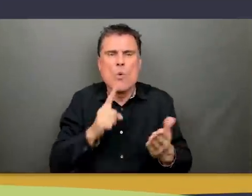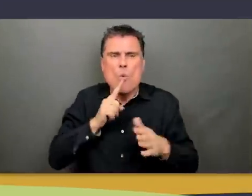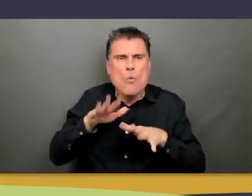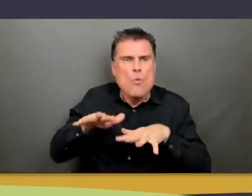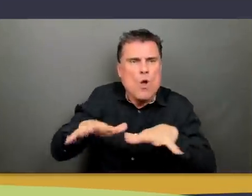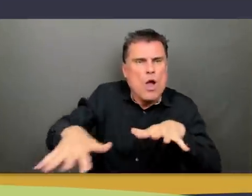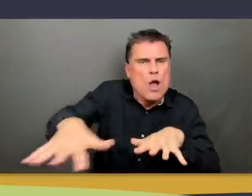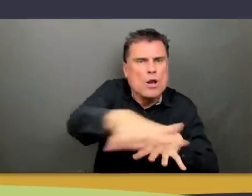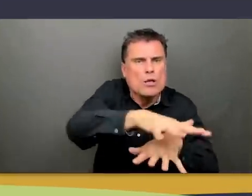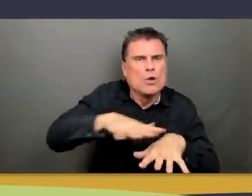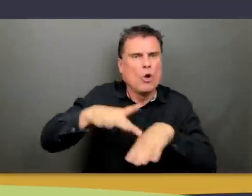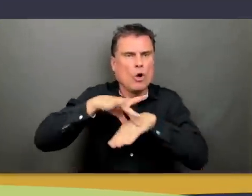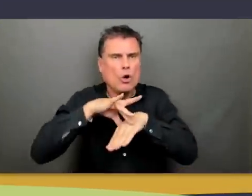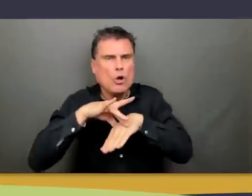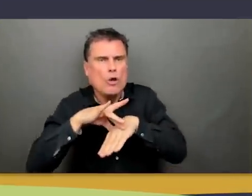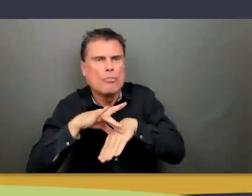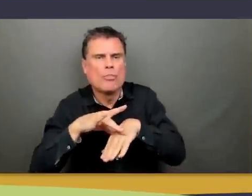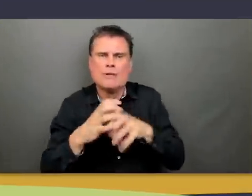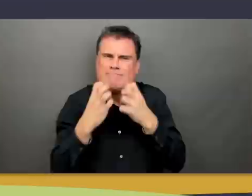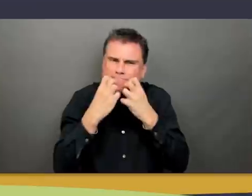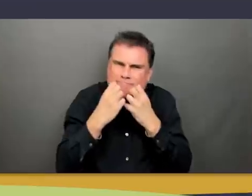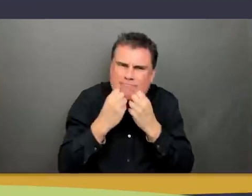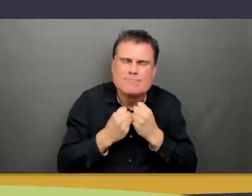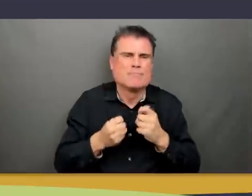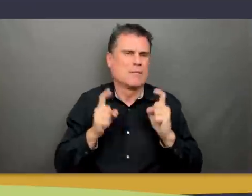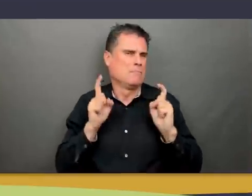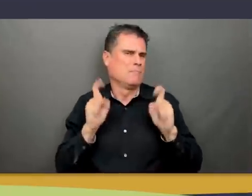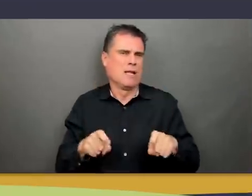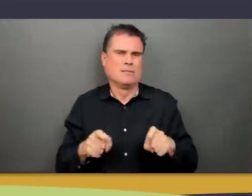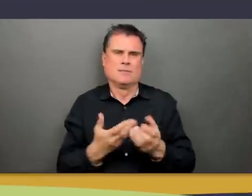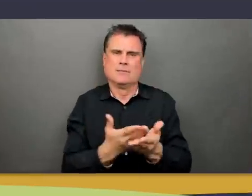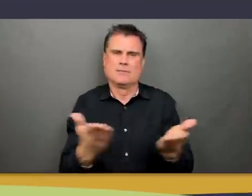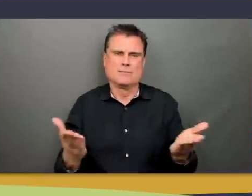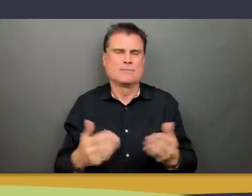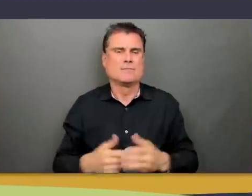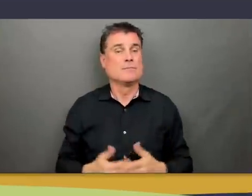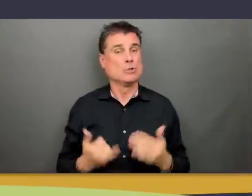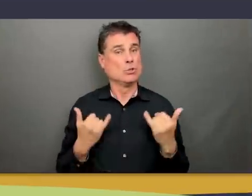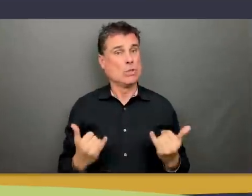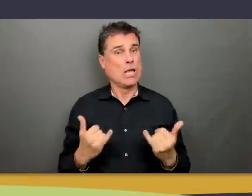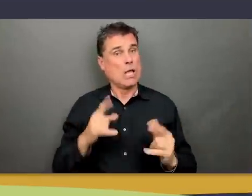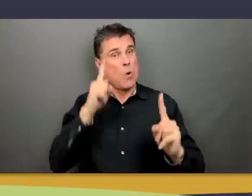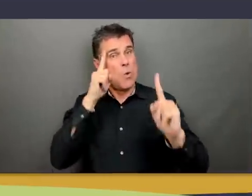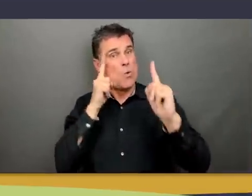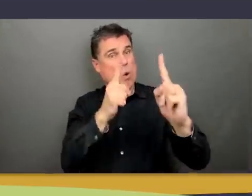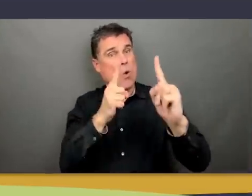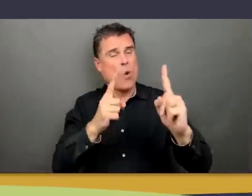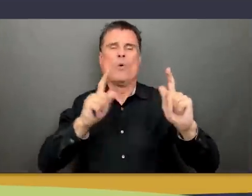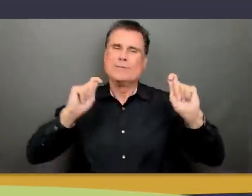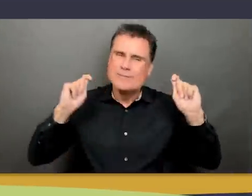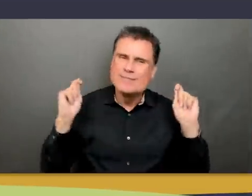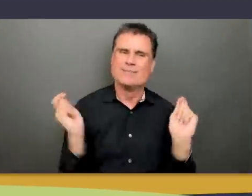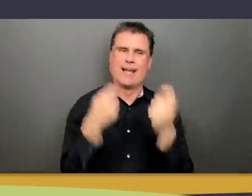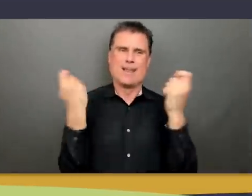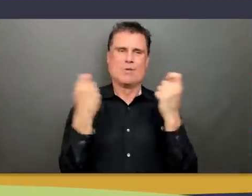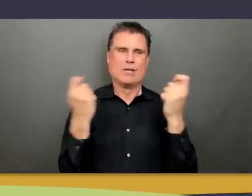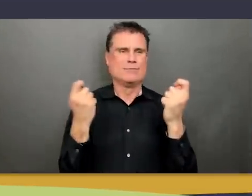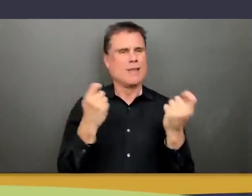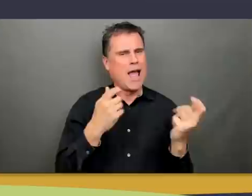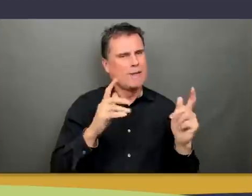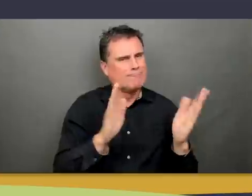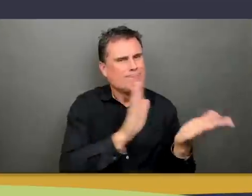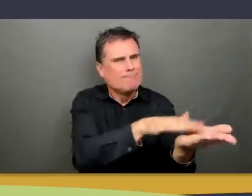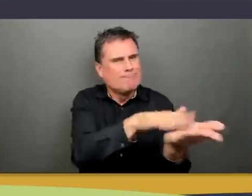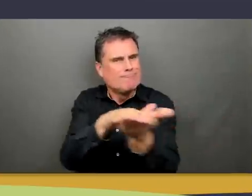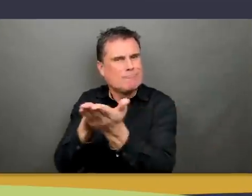about celebrating those that have been standing up to racism, those that have been fighting for justice and tolerance and